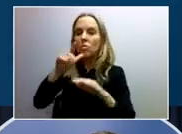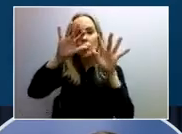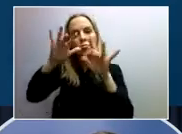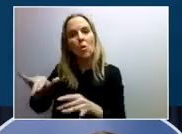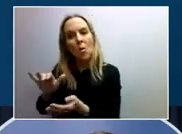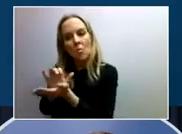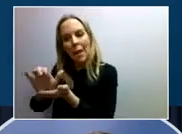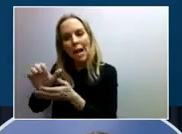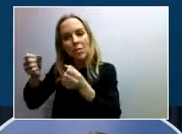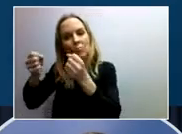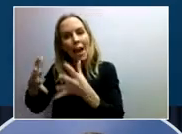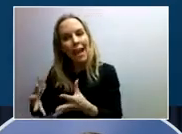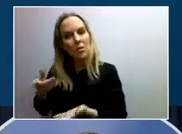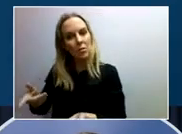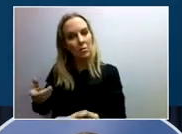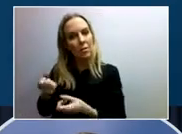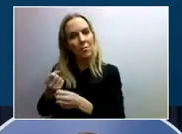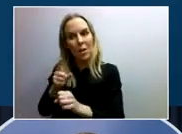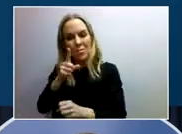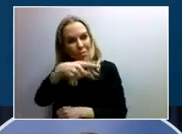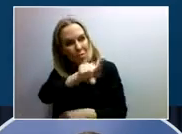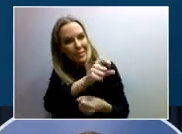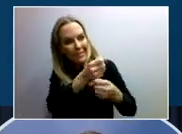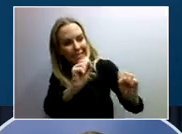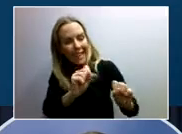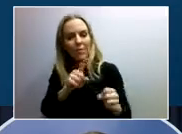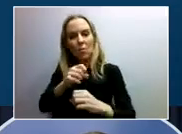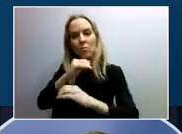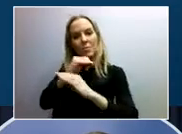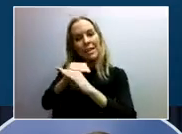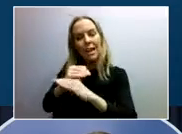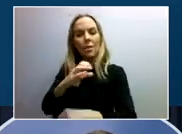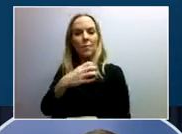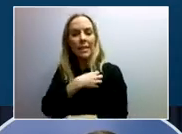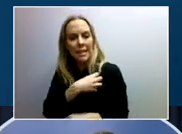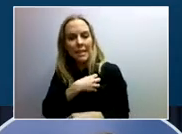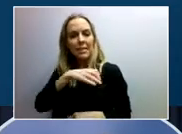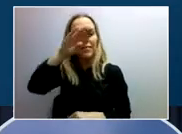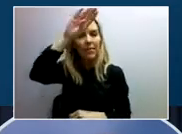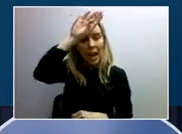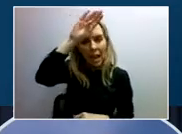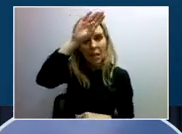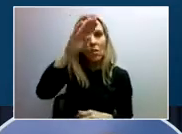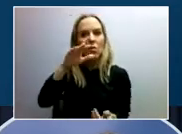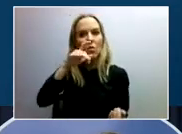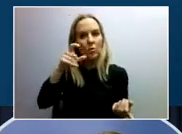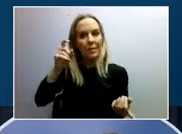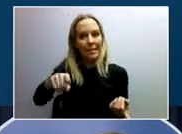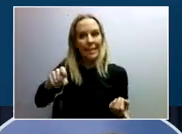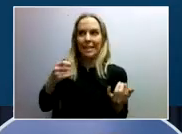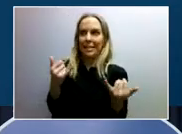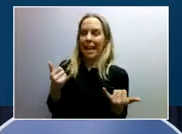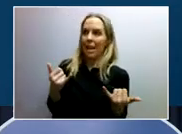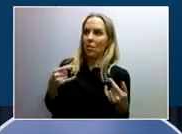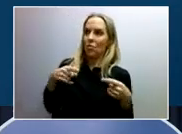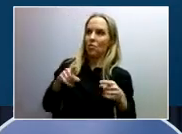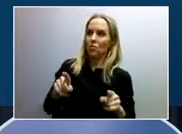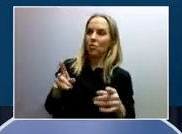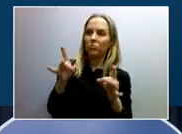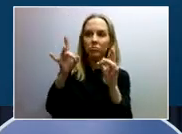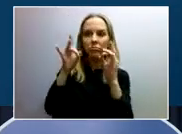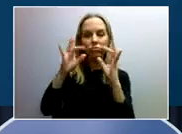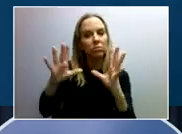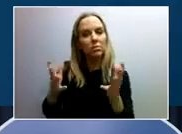trying to make sure you're safe. You can protect police and firefighters that are needed in times of crisis. So we need your